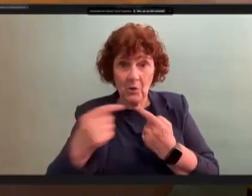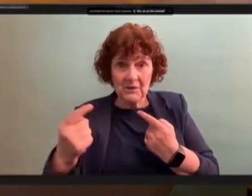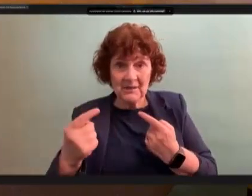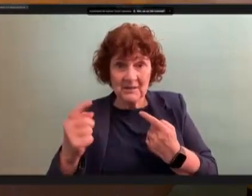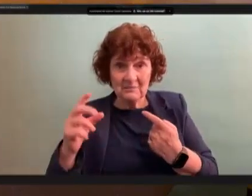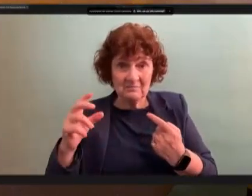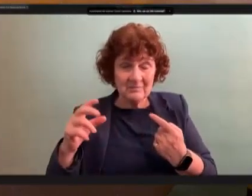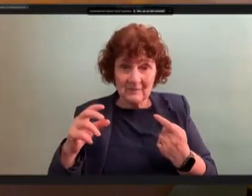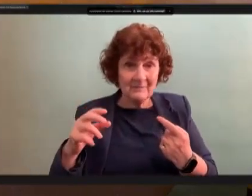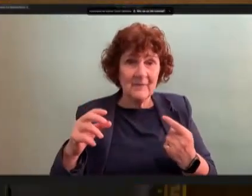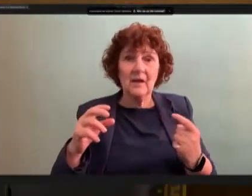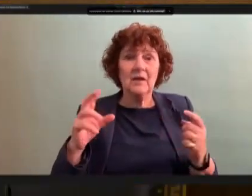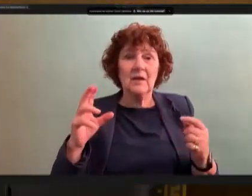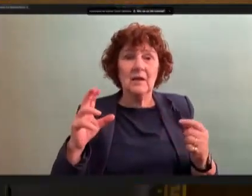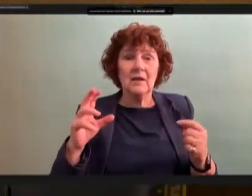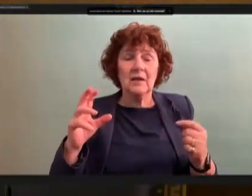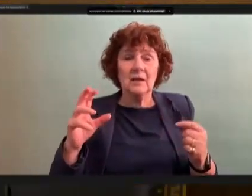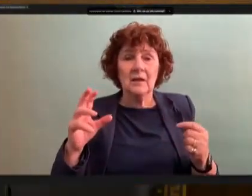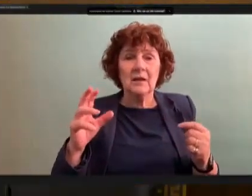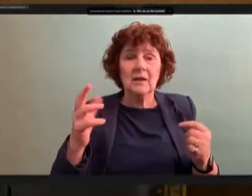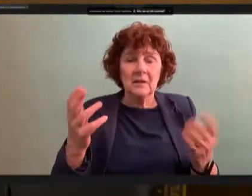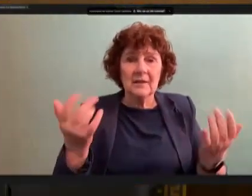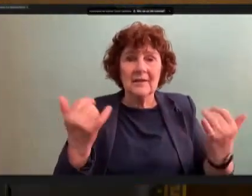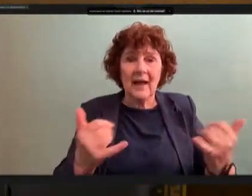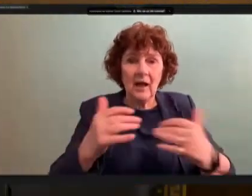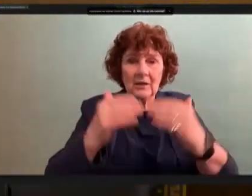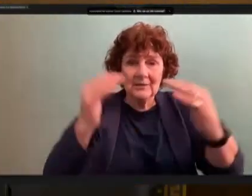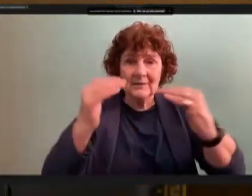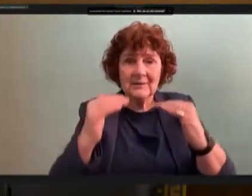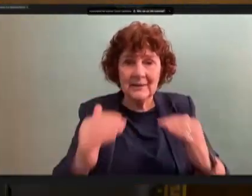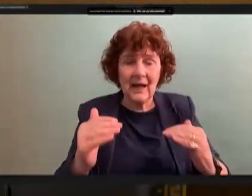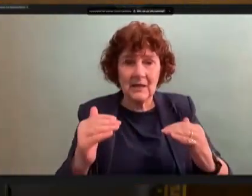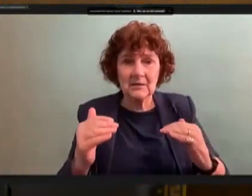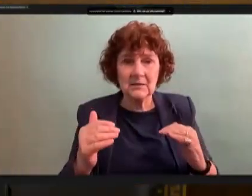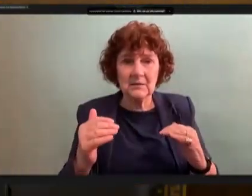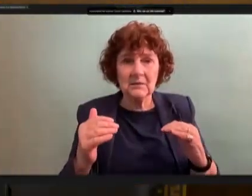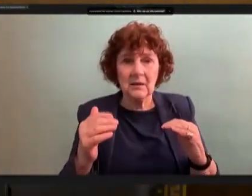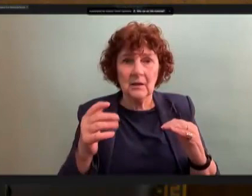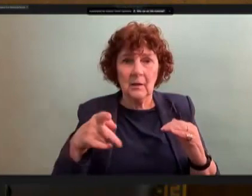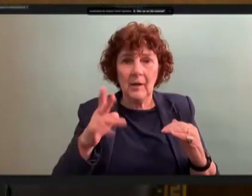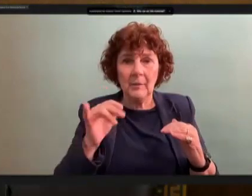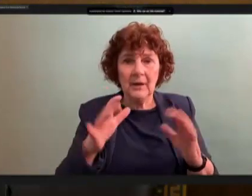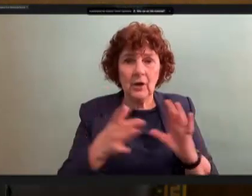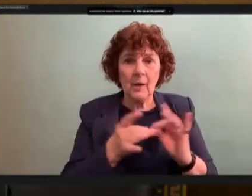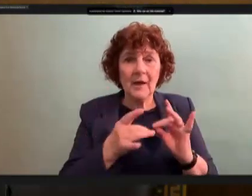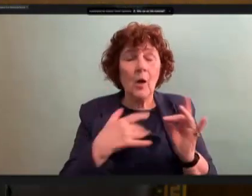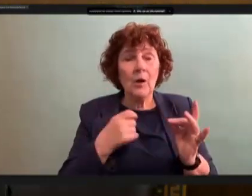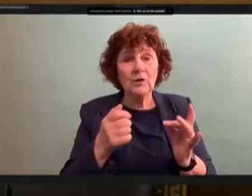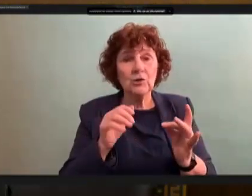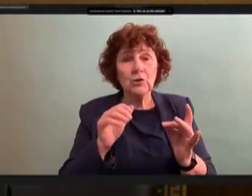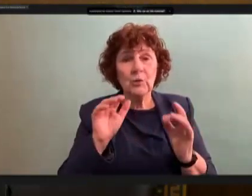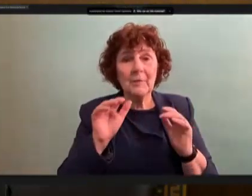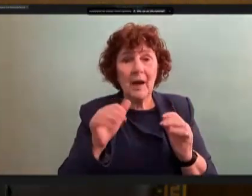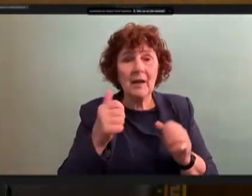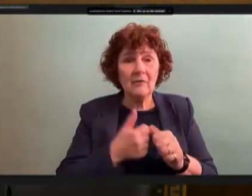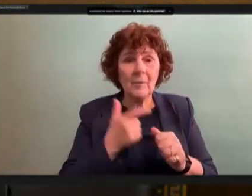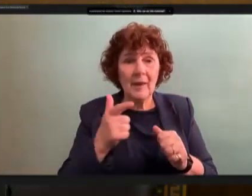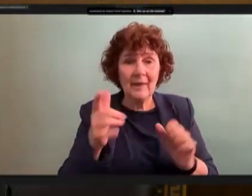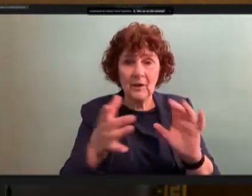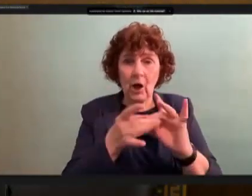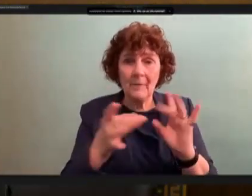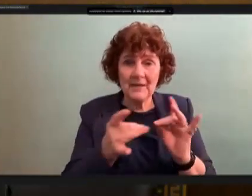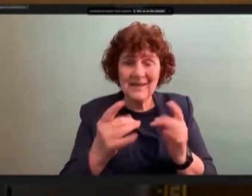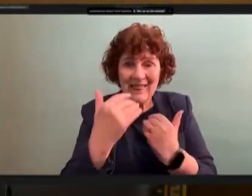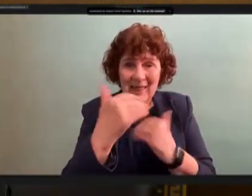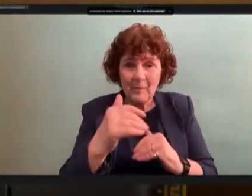We are now, next order of business is public comment. I'd like to remind everyone that the rules of council state the comments are limited to matters of